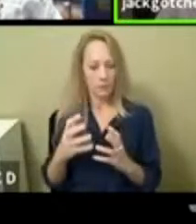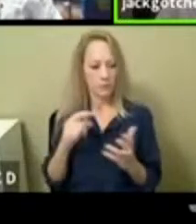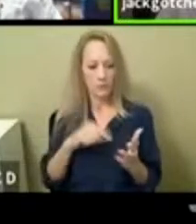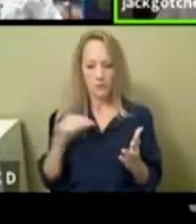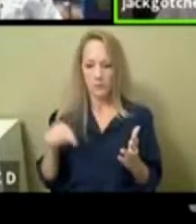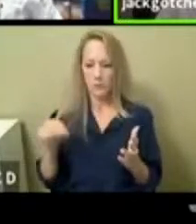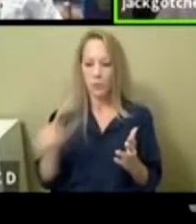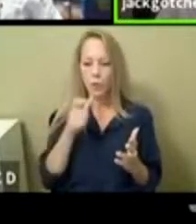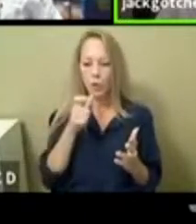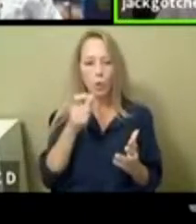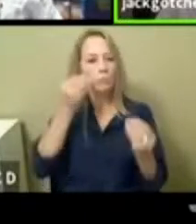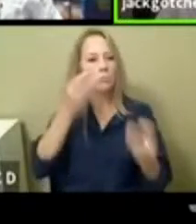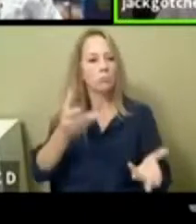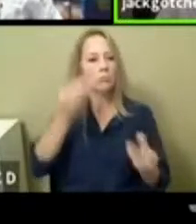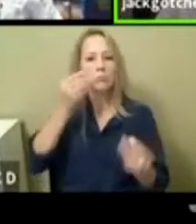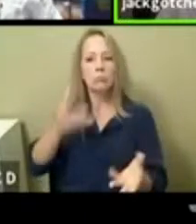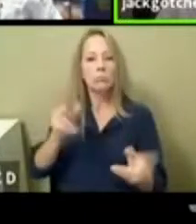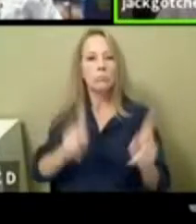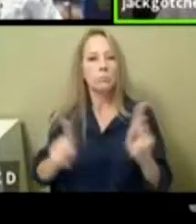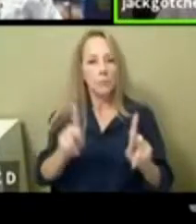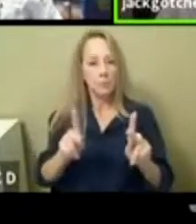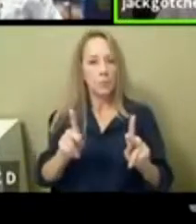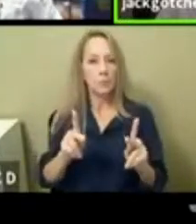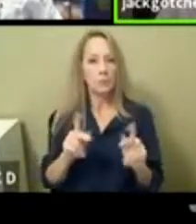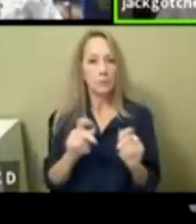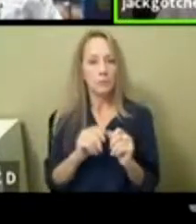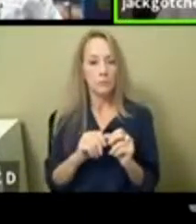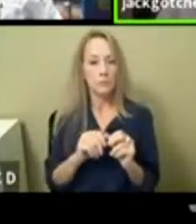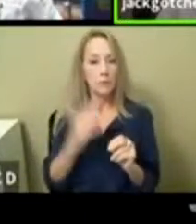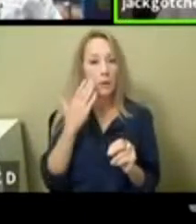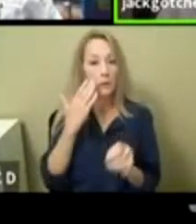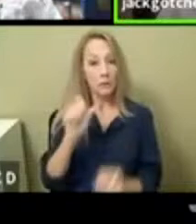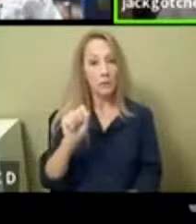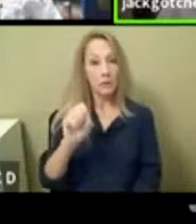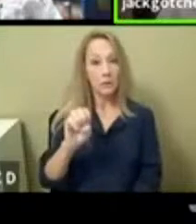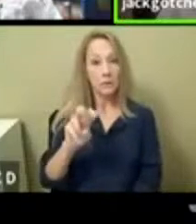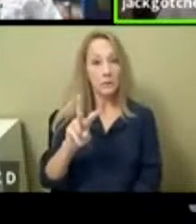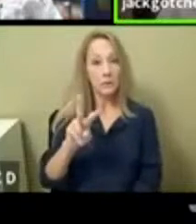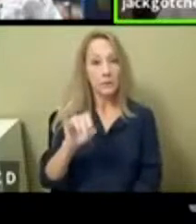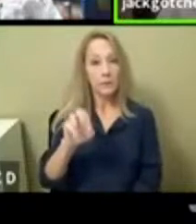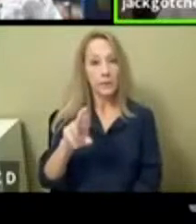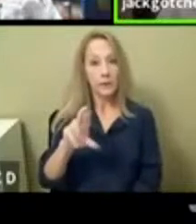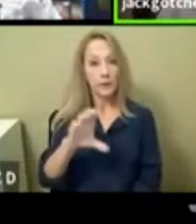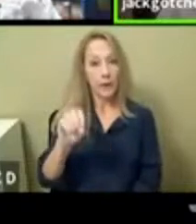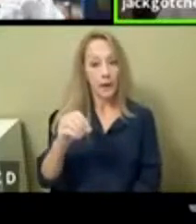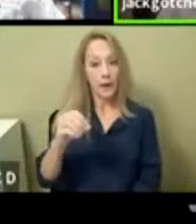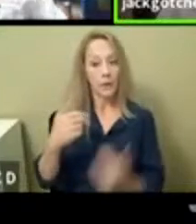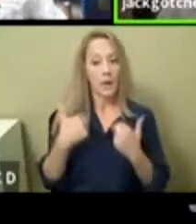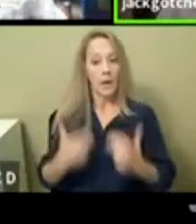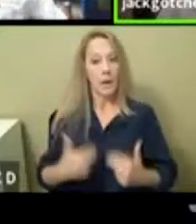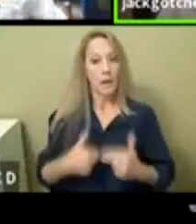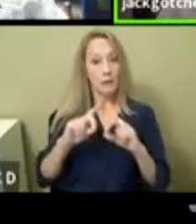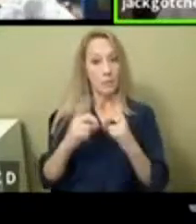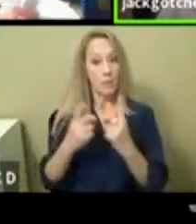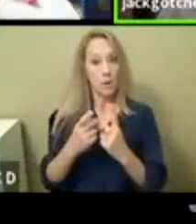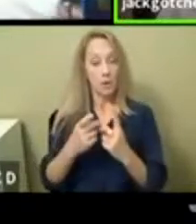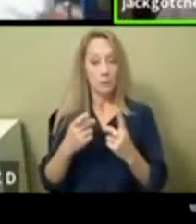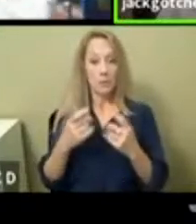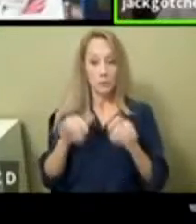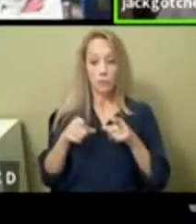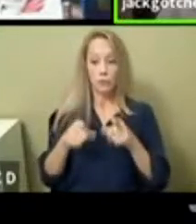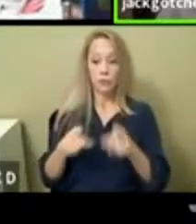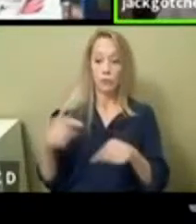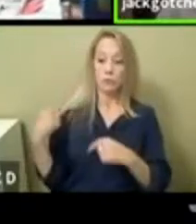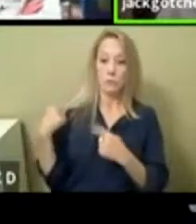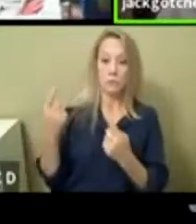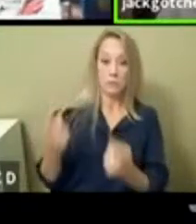those. I know some of the folks that are on, for example, Sevier County's health department, and even in the midst of this pandemic, because they're advisory